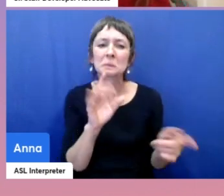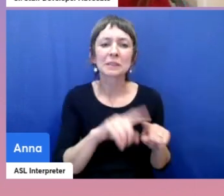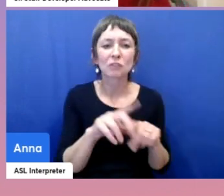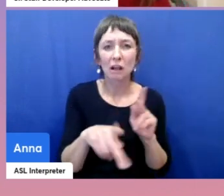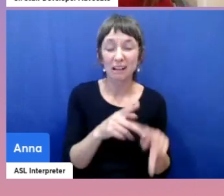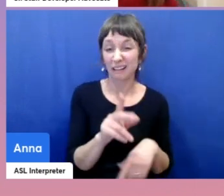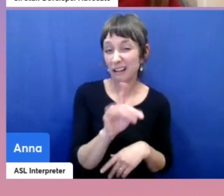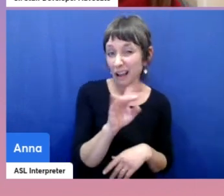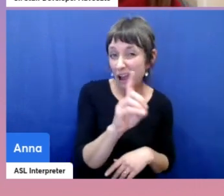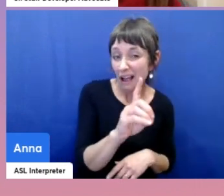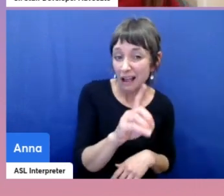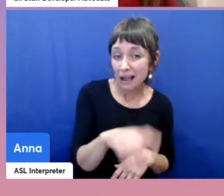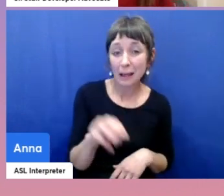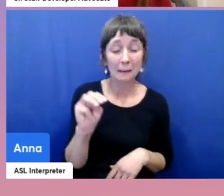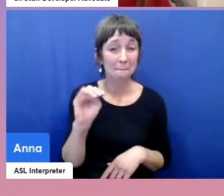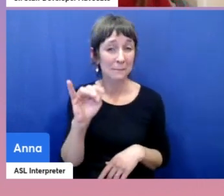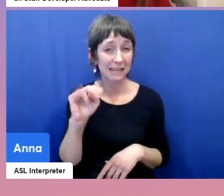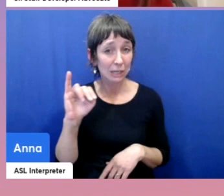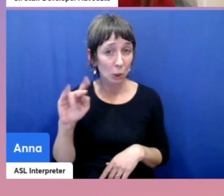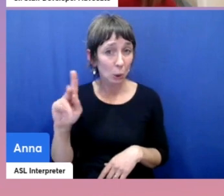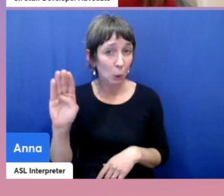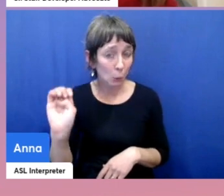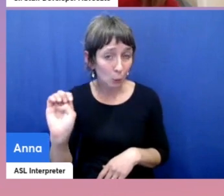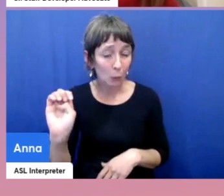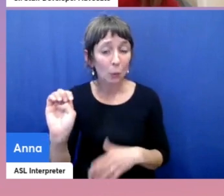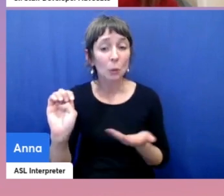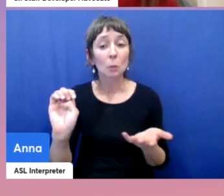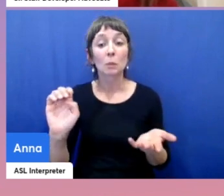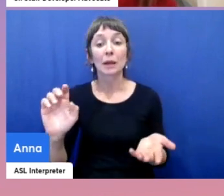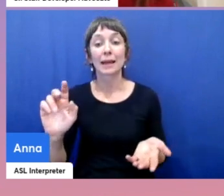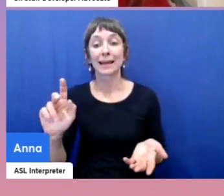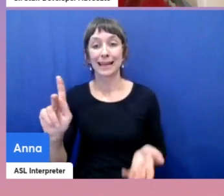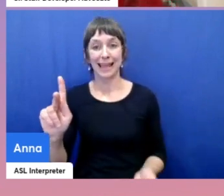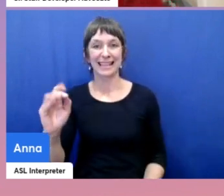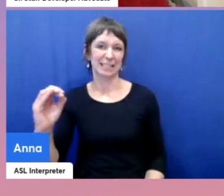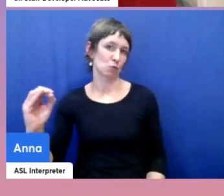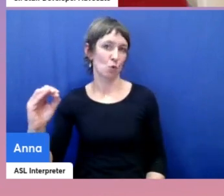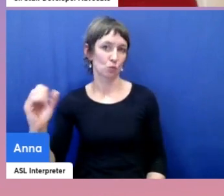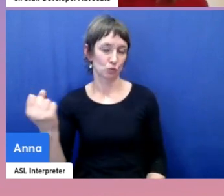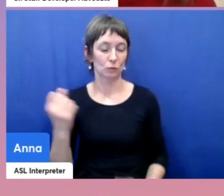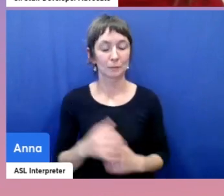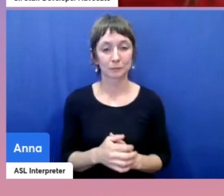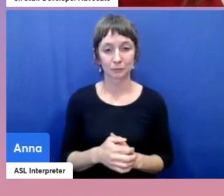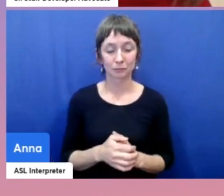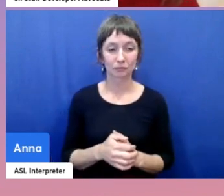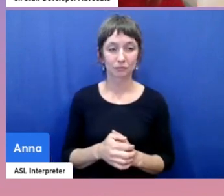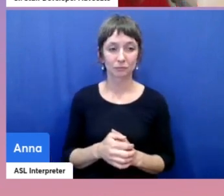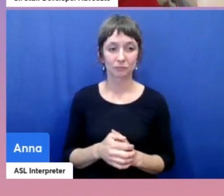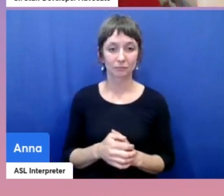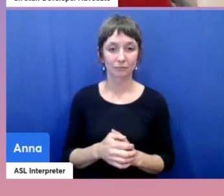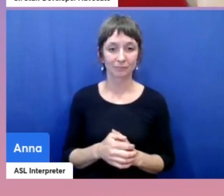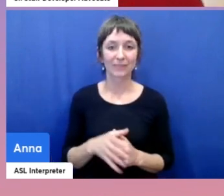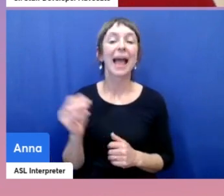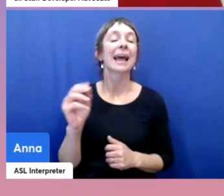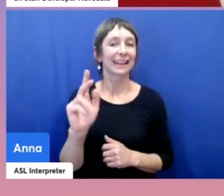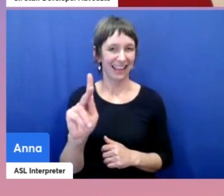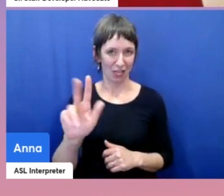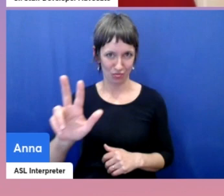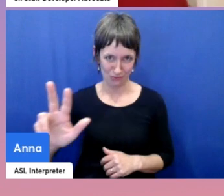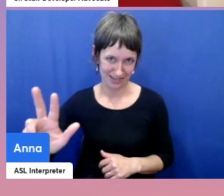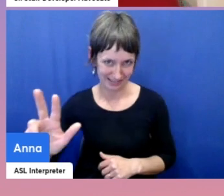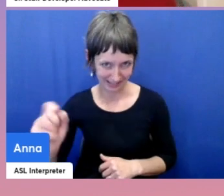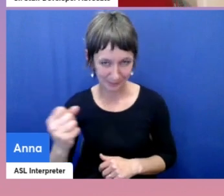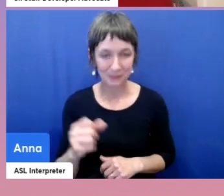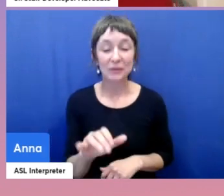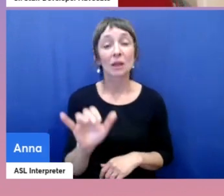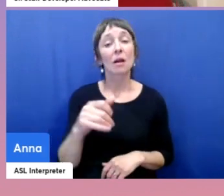Docker, I looked into Minikube, and I looked into K0s. And K3s. And I ended